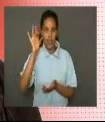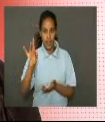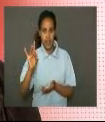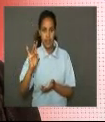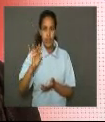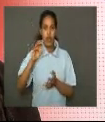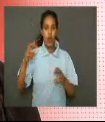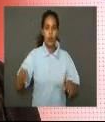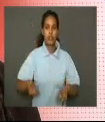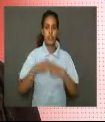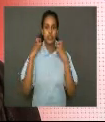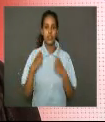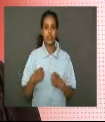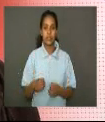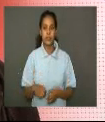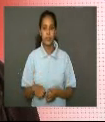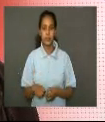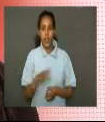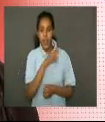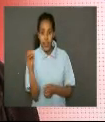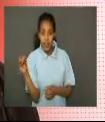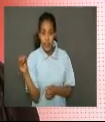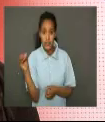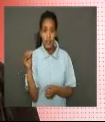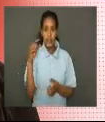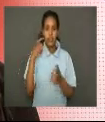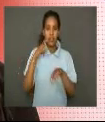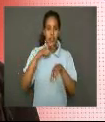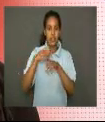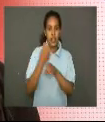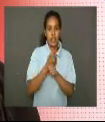5,498 collisions and it takes